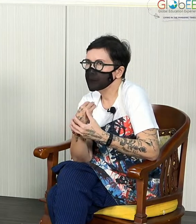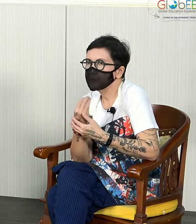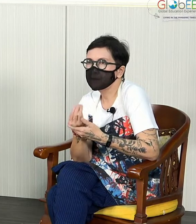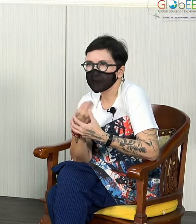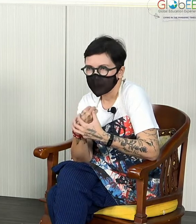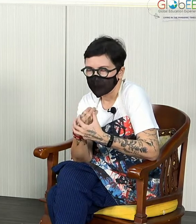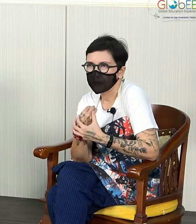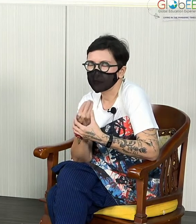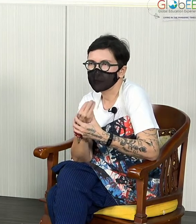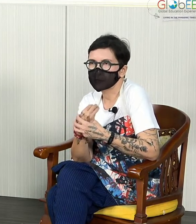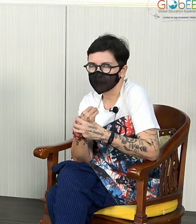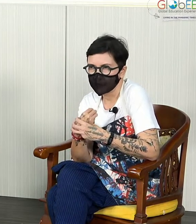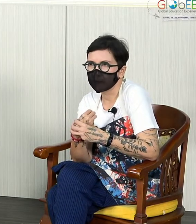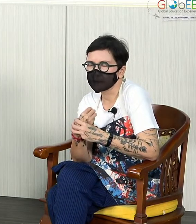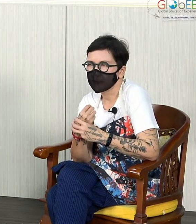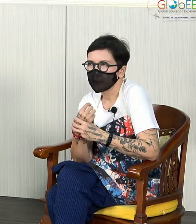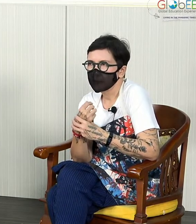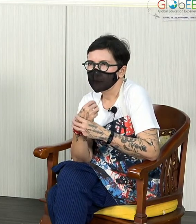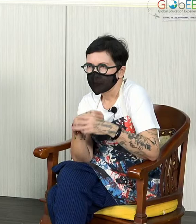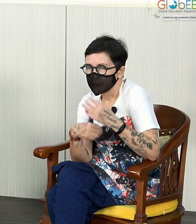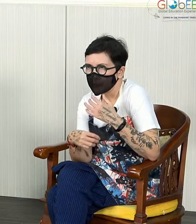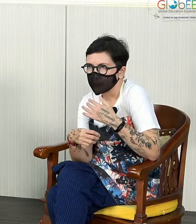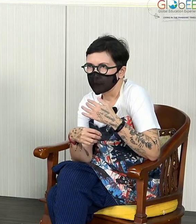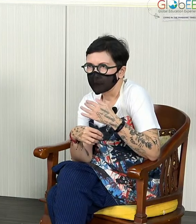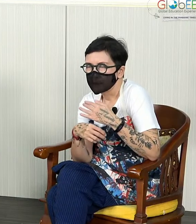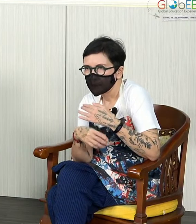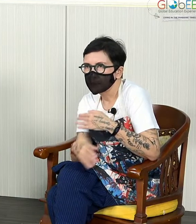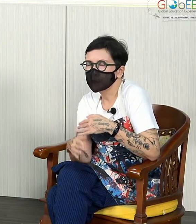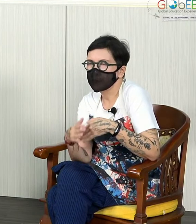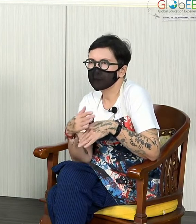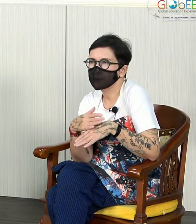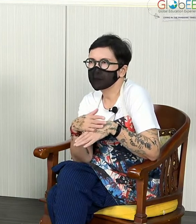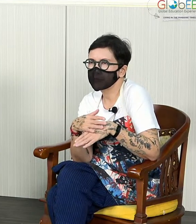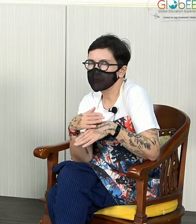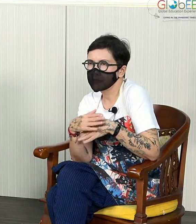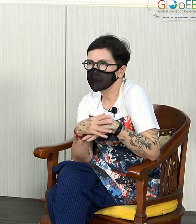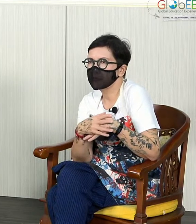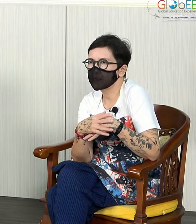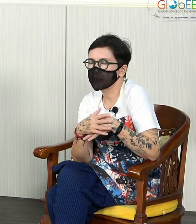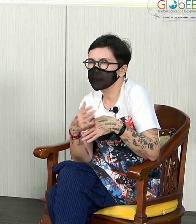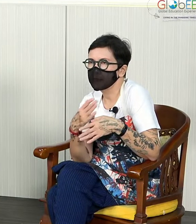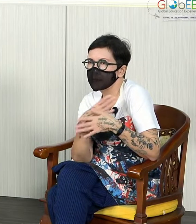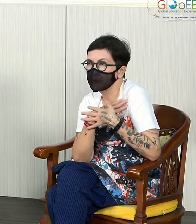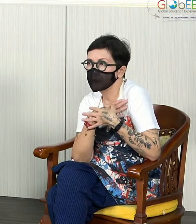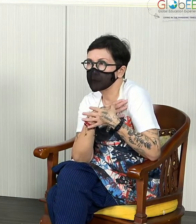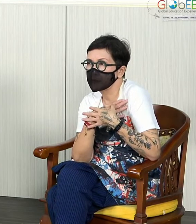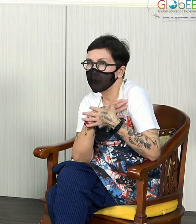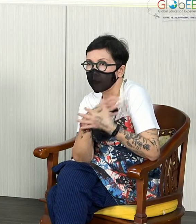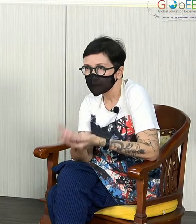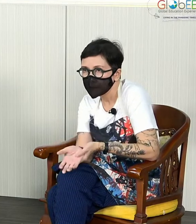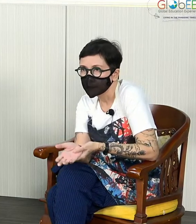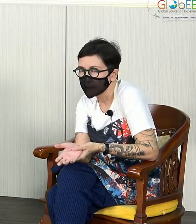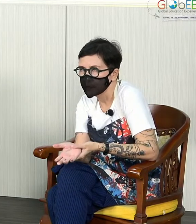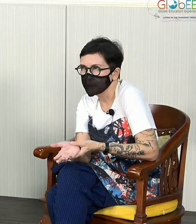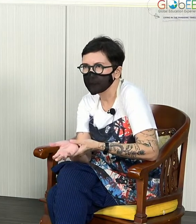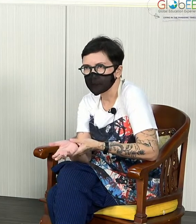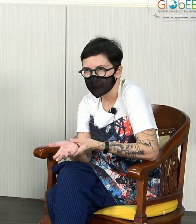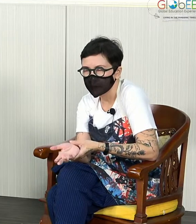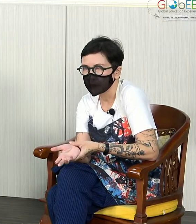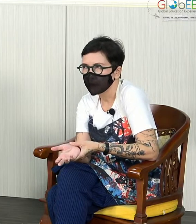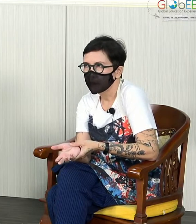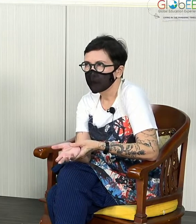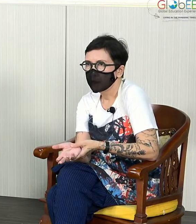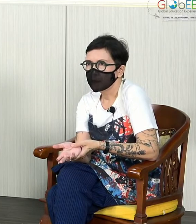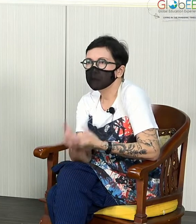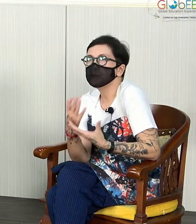if you feed yourself with food that would be considered as something which is harmful in the